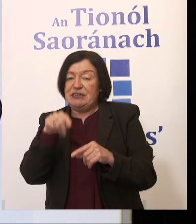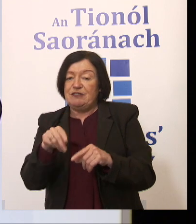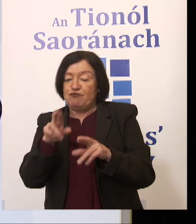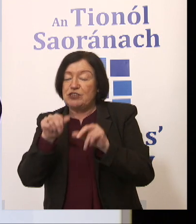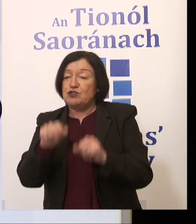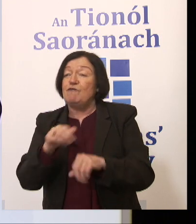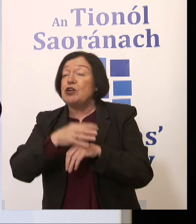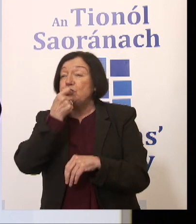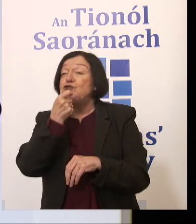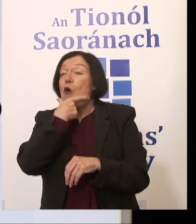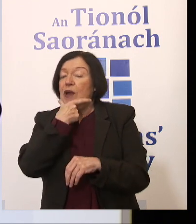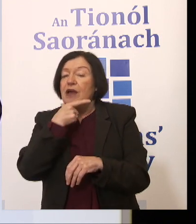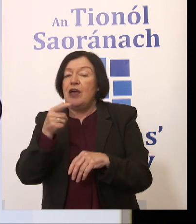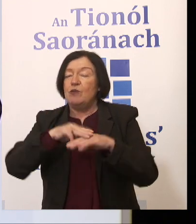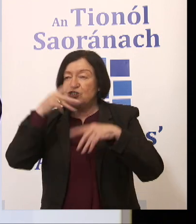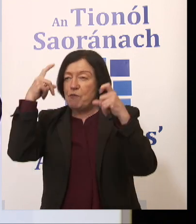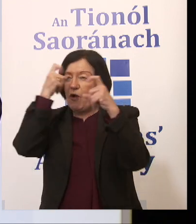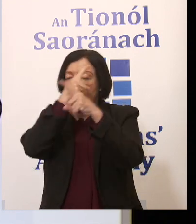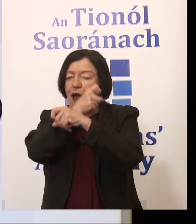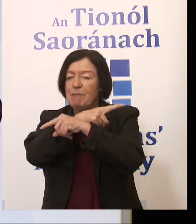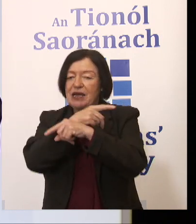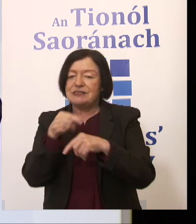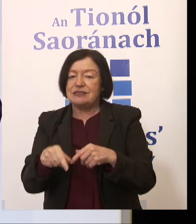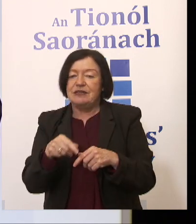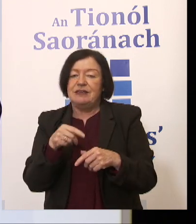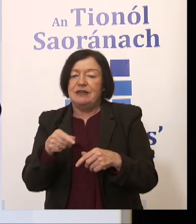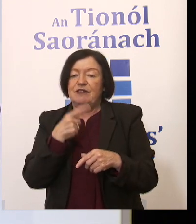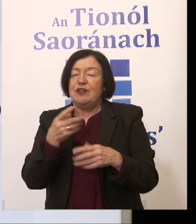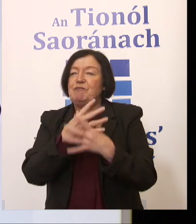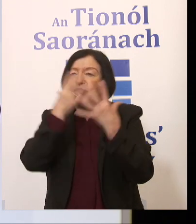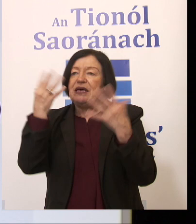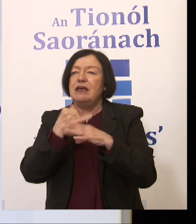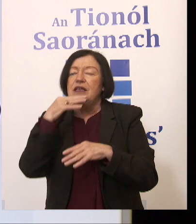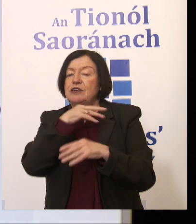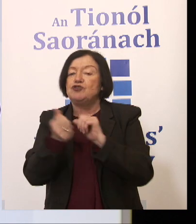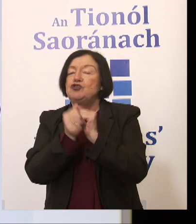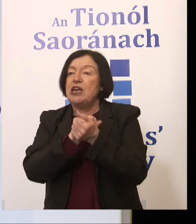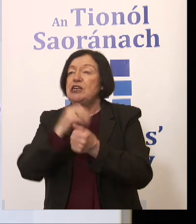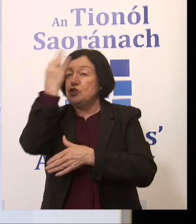little bit more complex. It would really mean a very significant change in the government